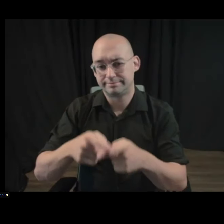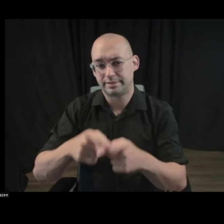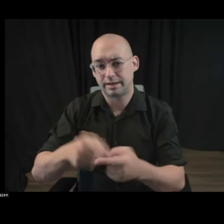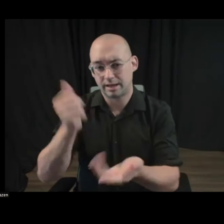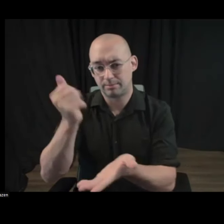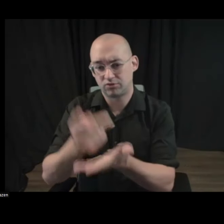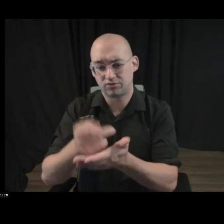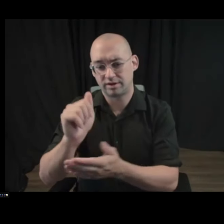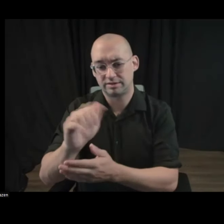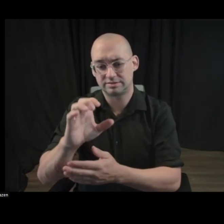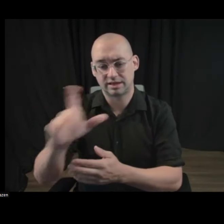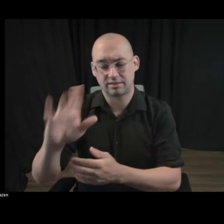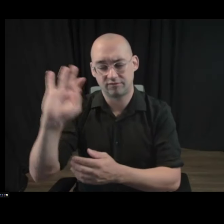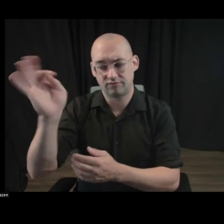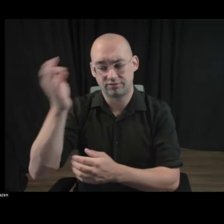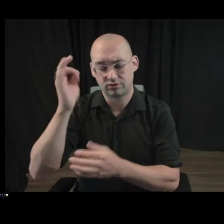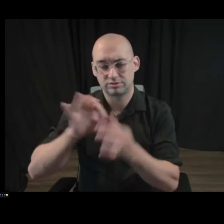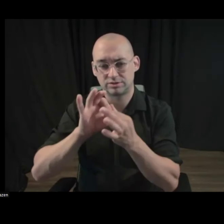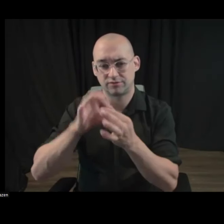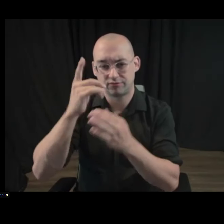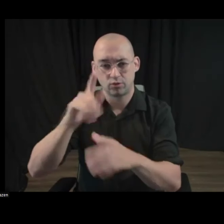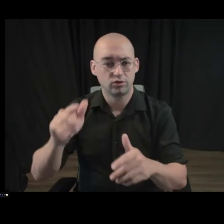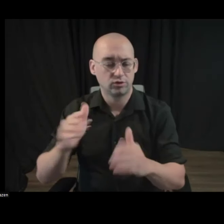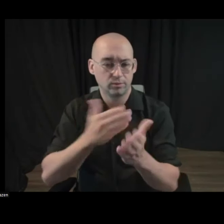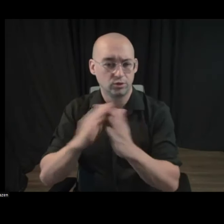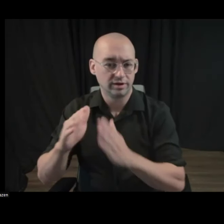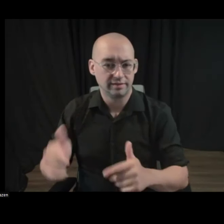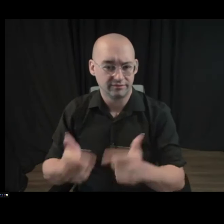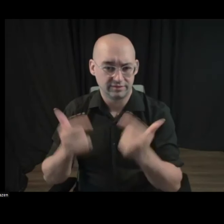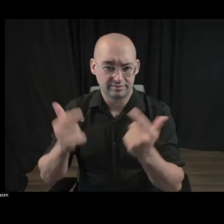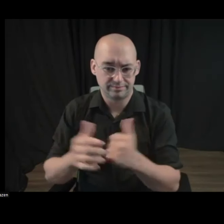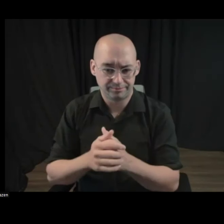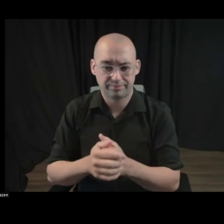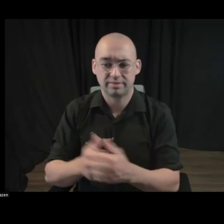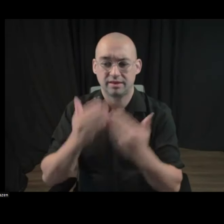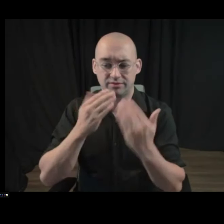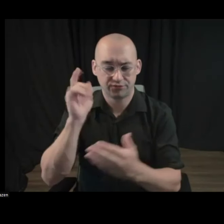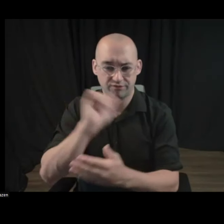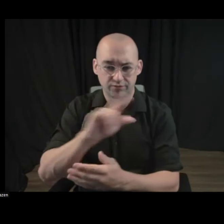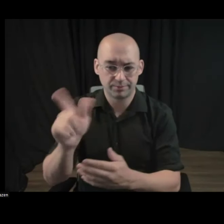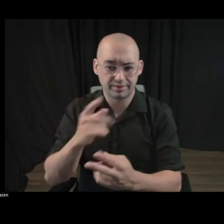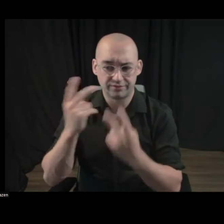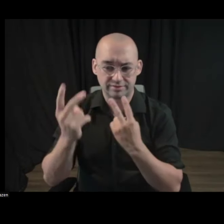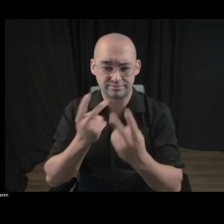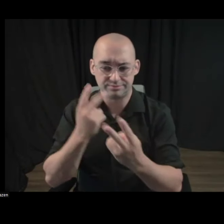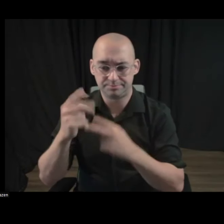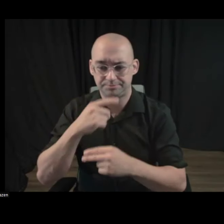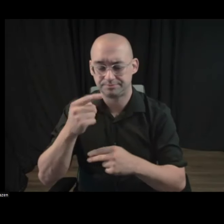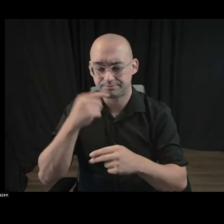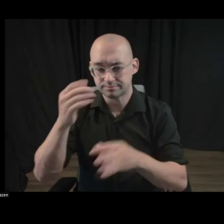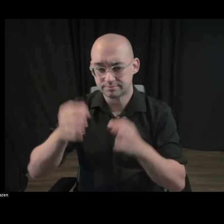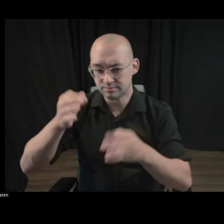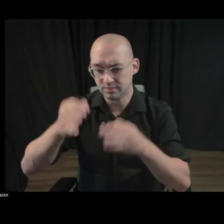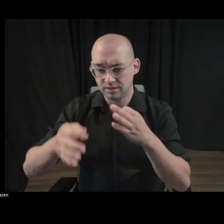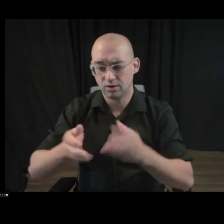Administration for Community Living. I want to thank all of you who attended our public hearings or offered comments. I know many members of